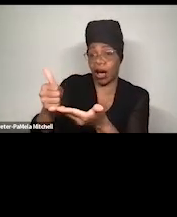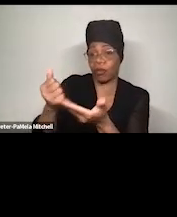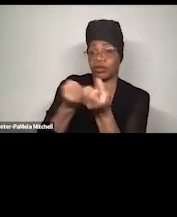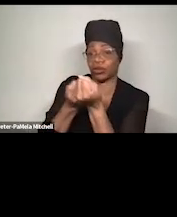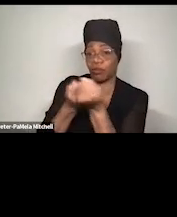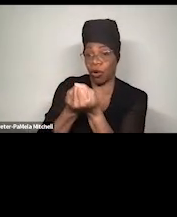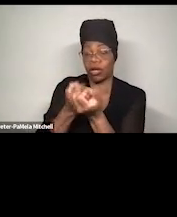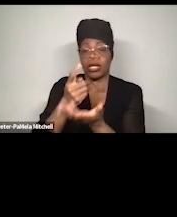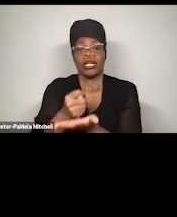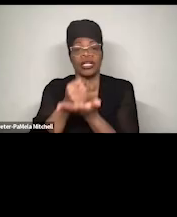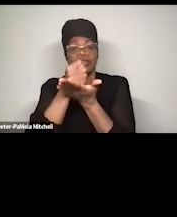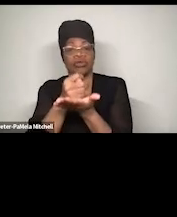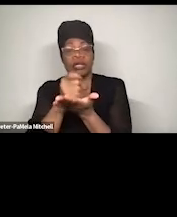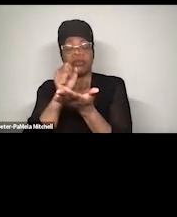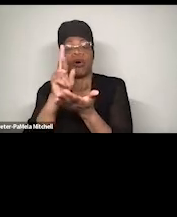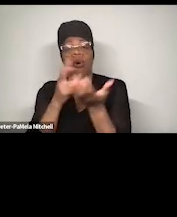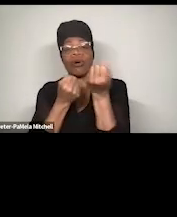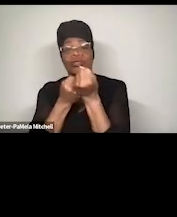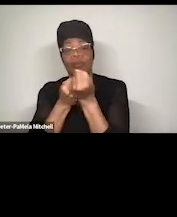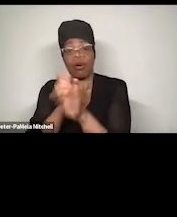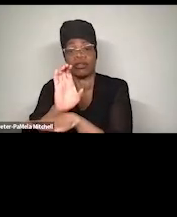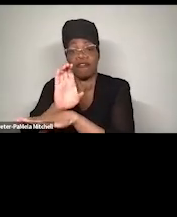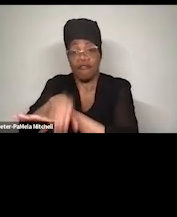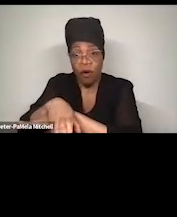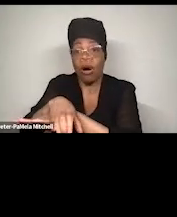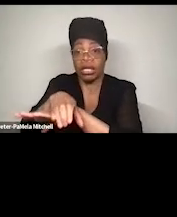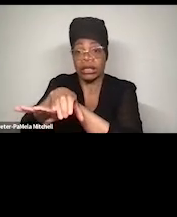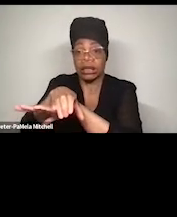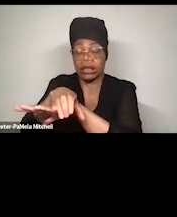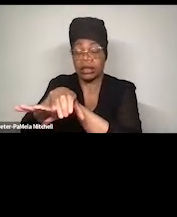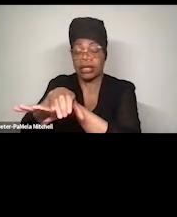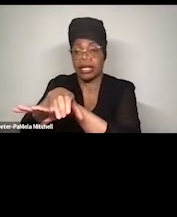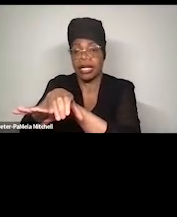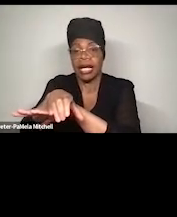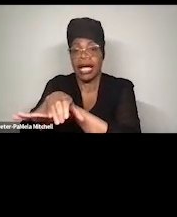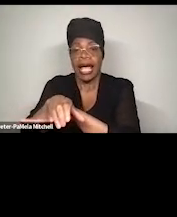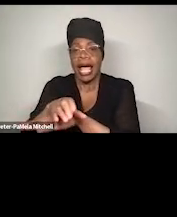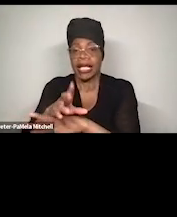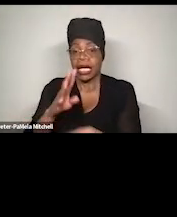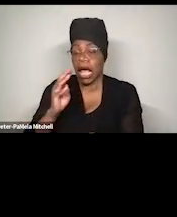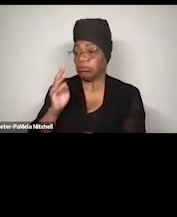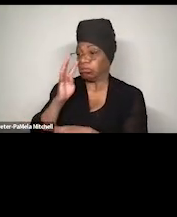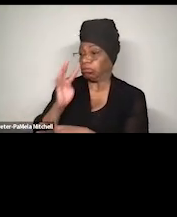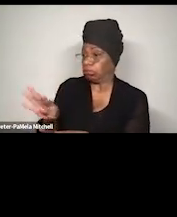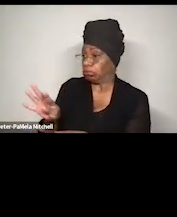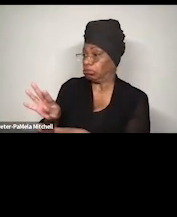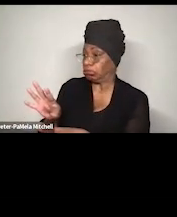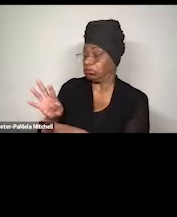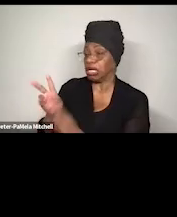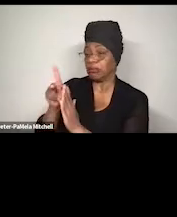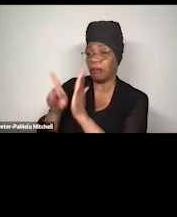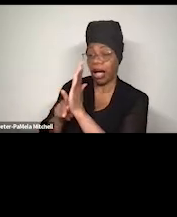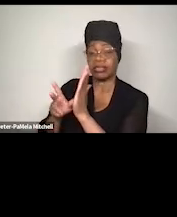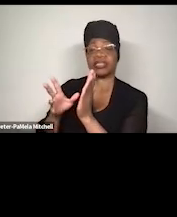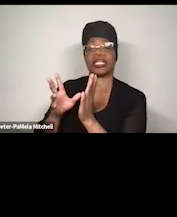or support was forced and punitive. It disregarded principles of recovery and trauma.